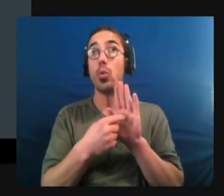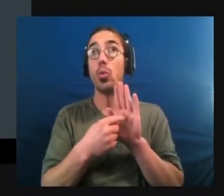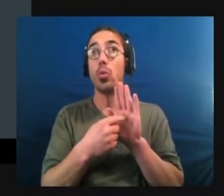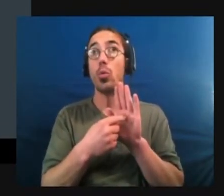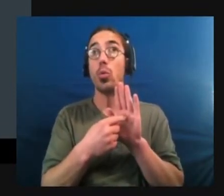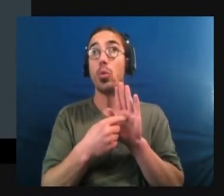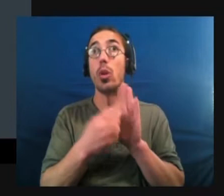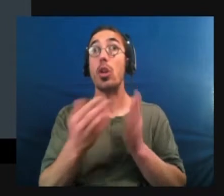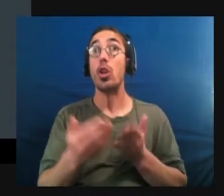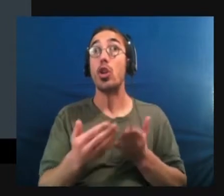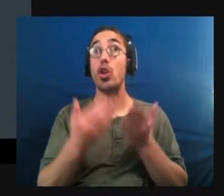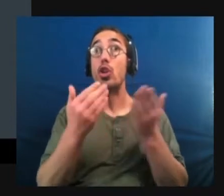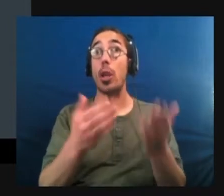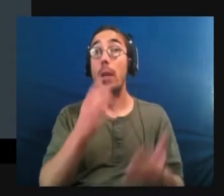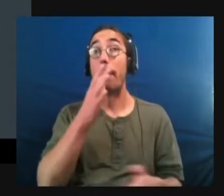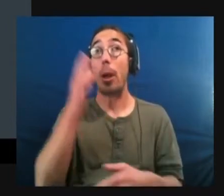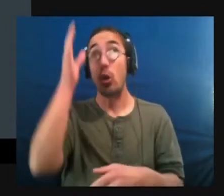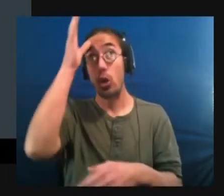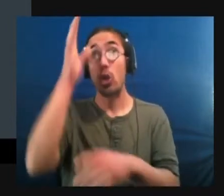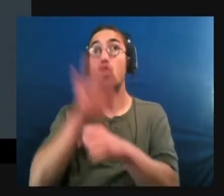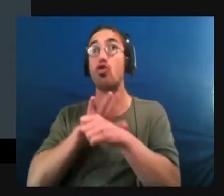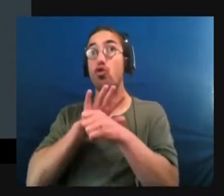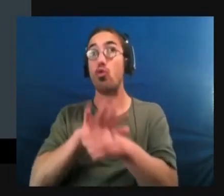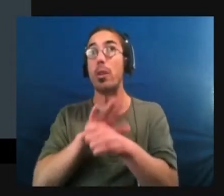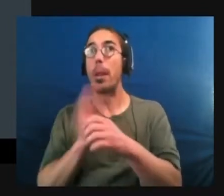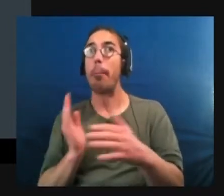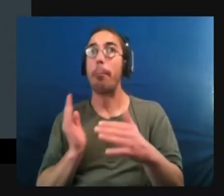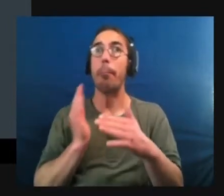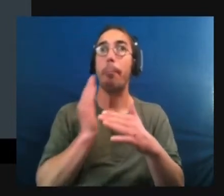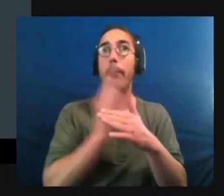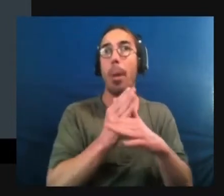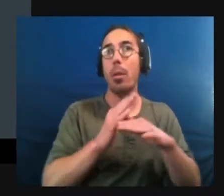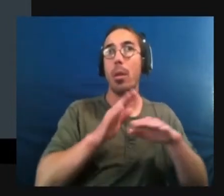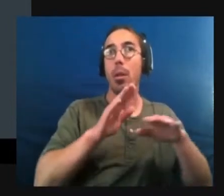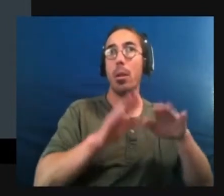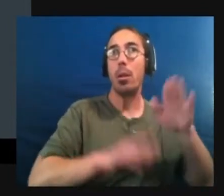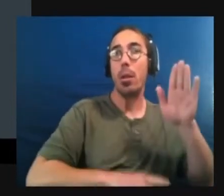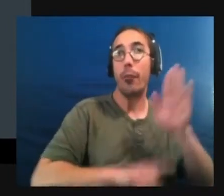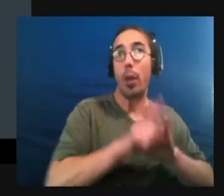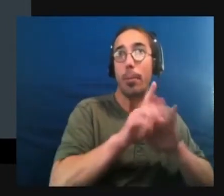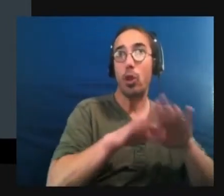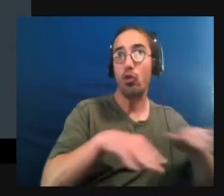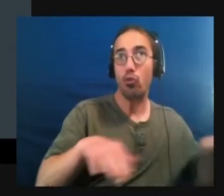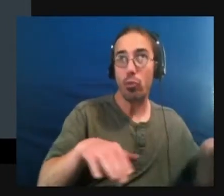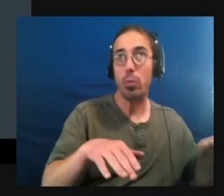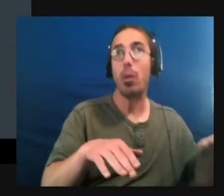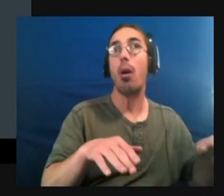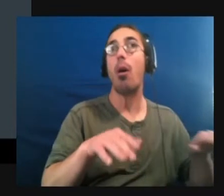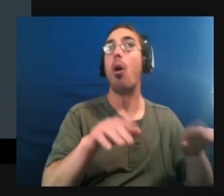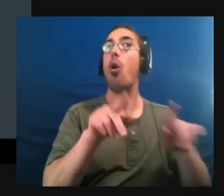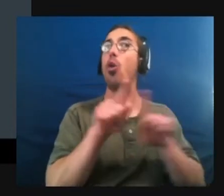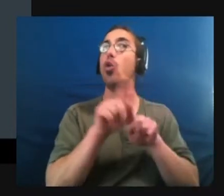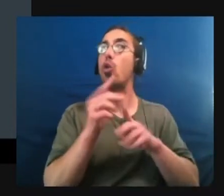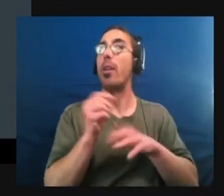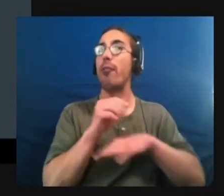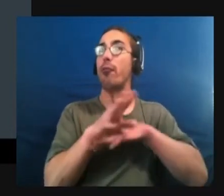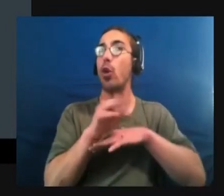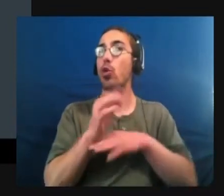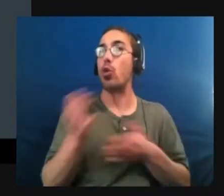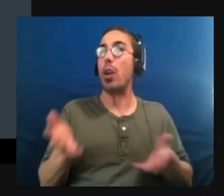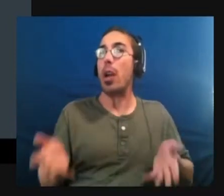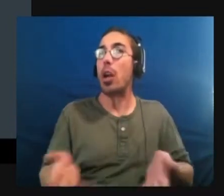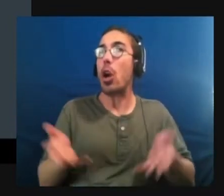that parenting stress is getting in the way of their children's development. And the current advice is to increase